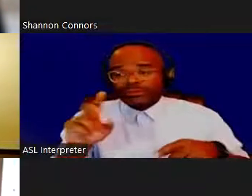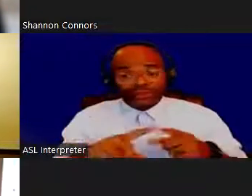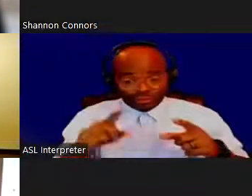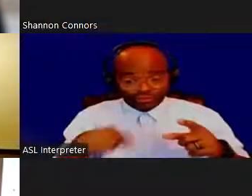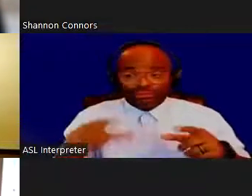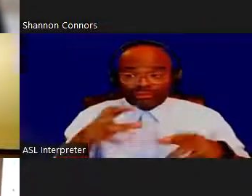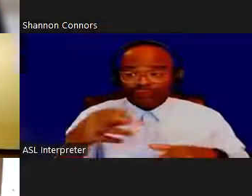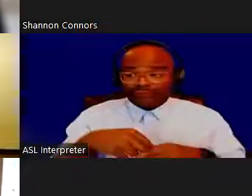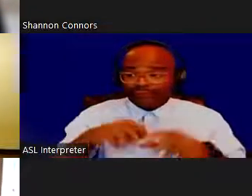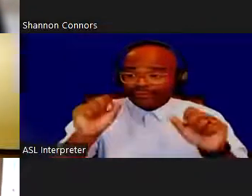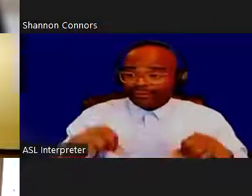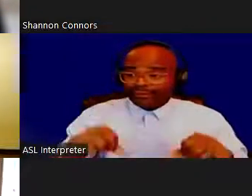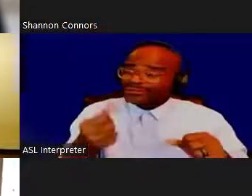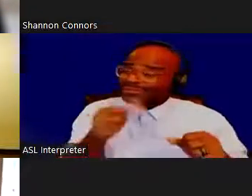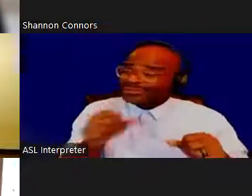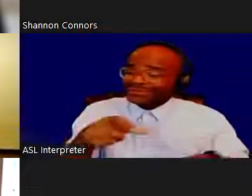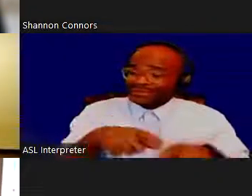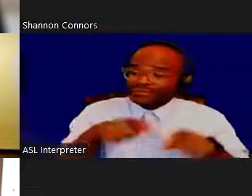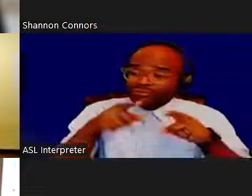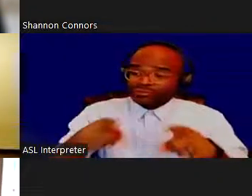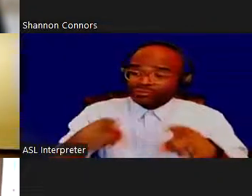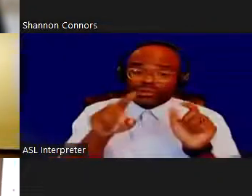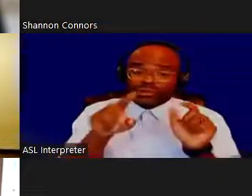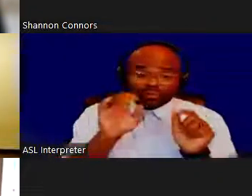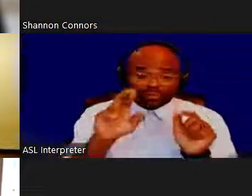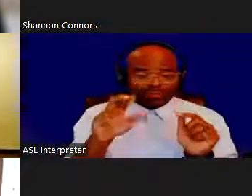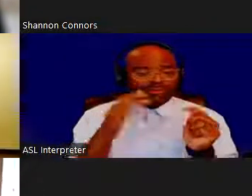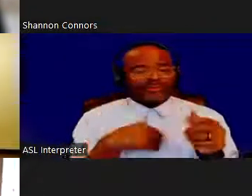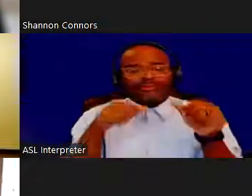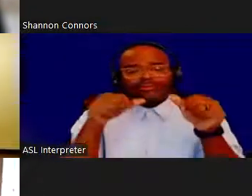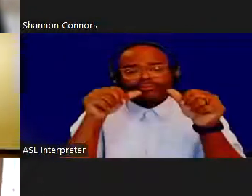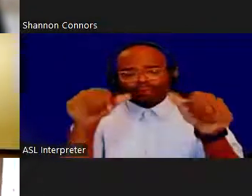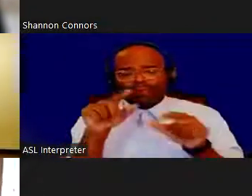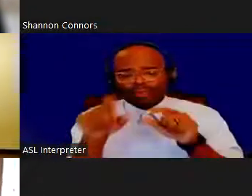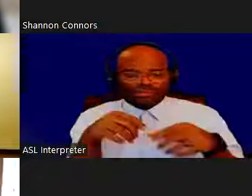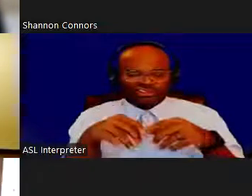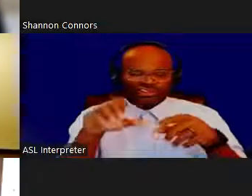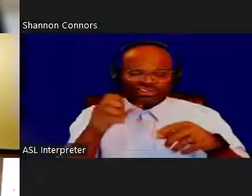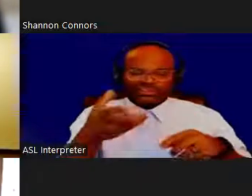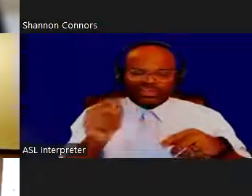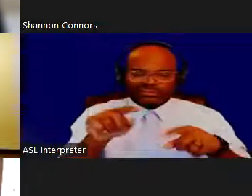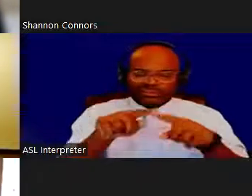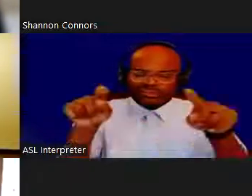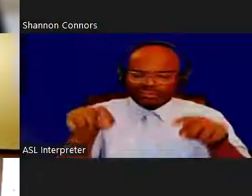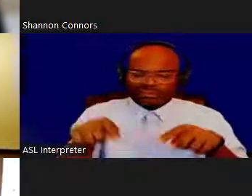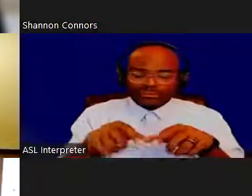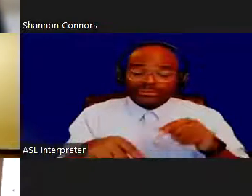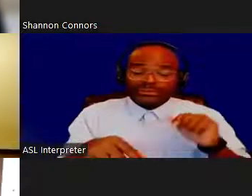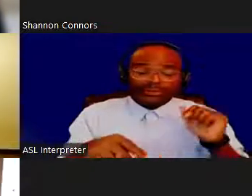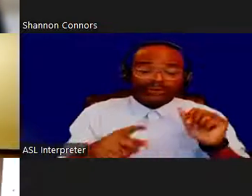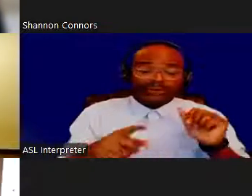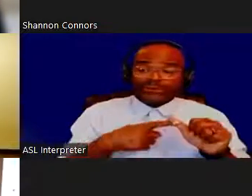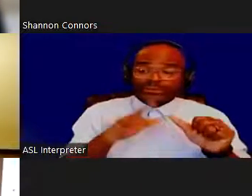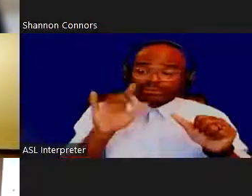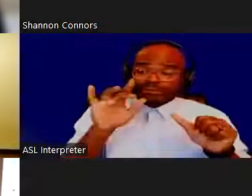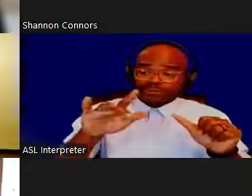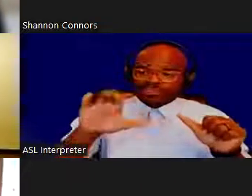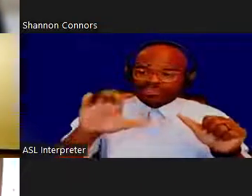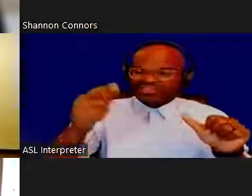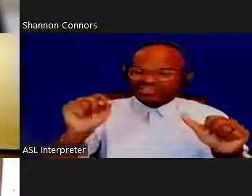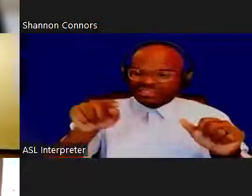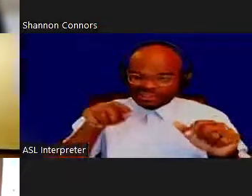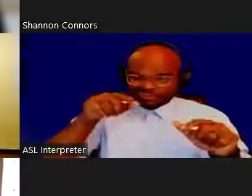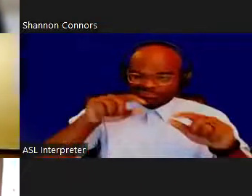participate. So at any time during the webinar, please post questions in the chat. To submit a question, first click the chat icon at the bottom